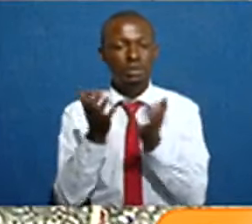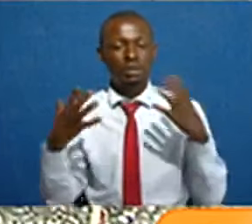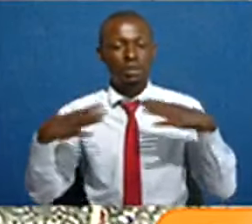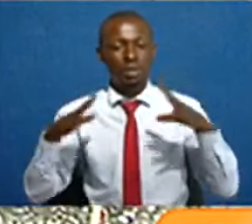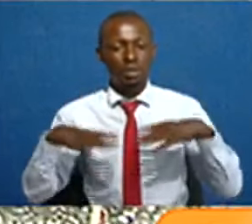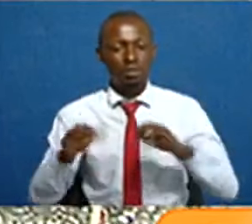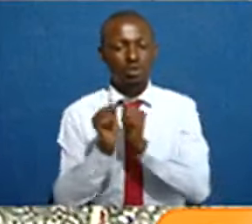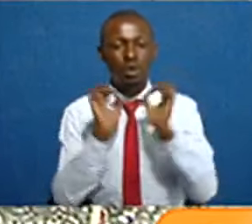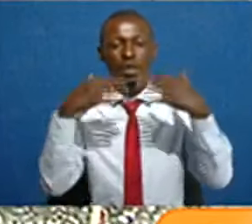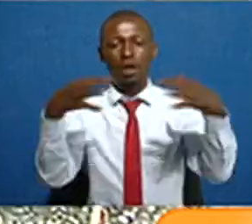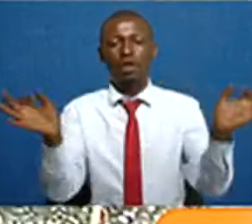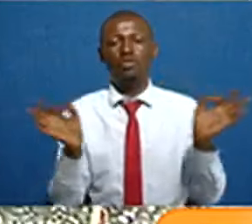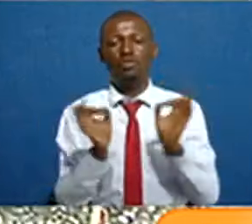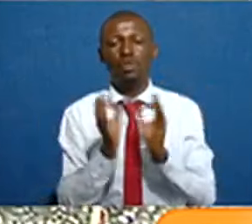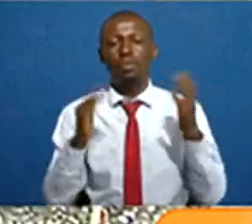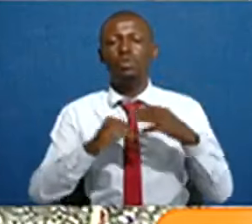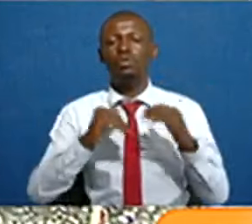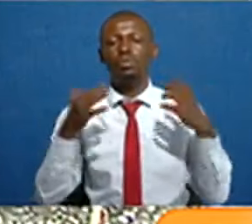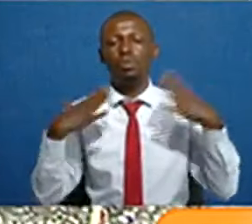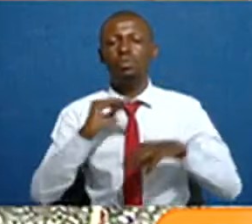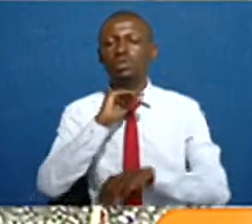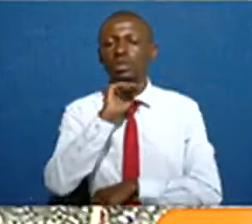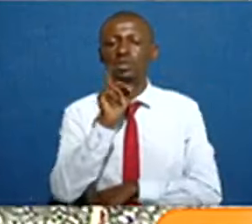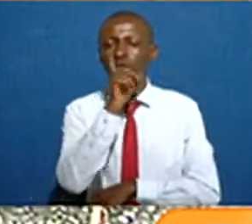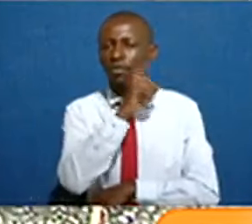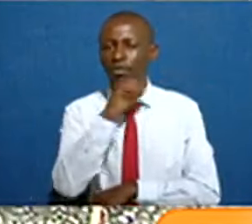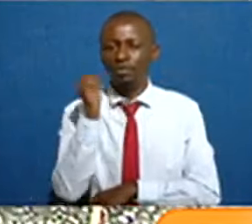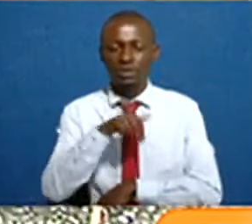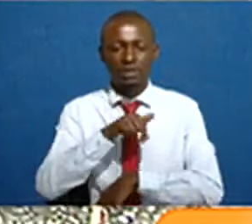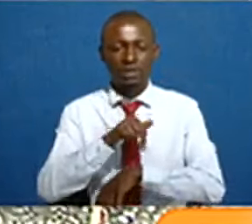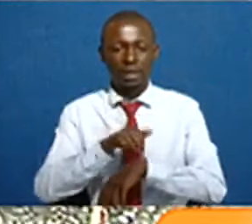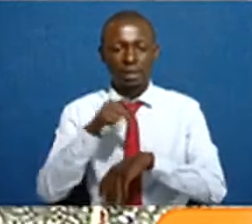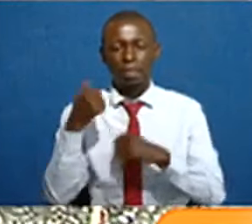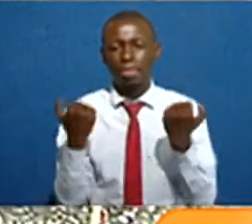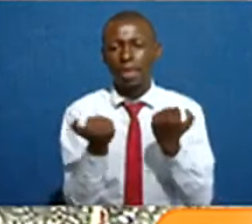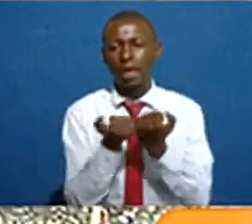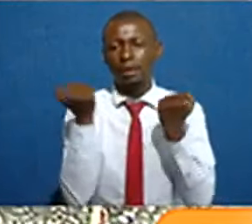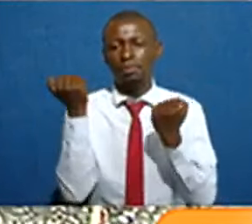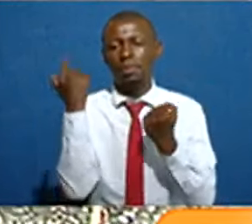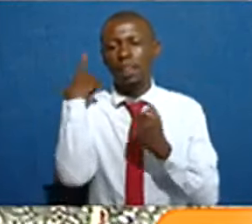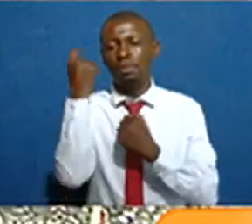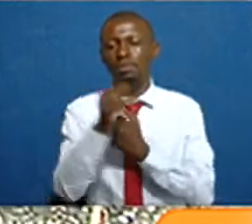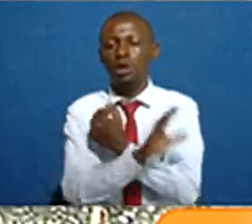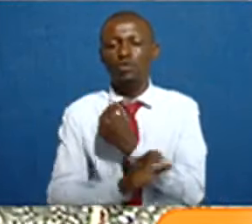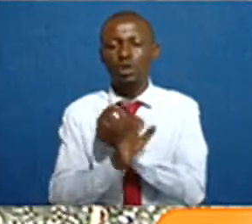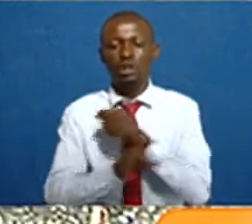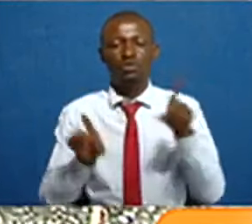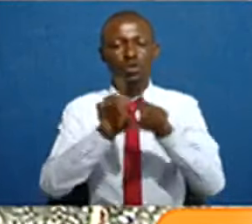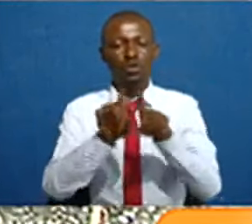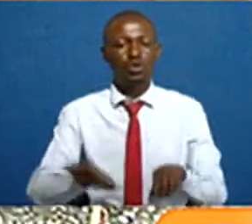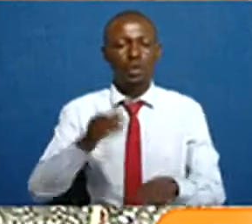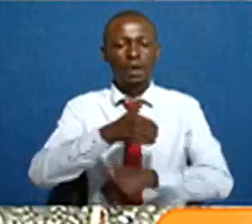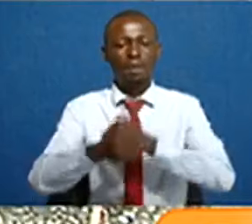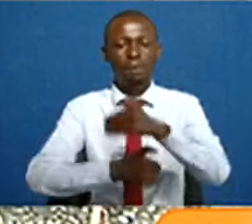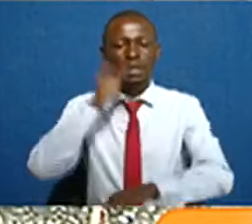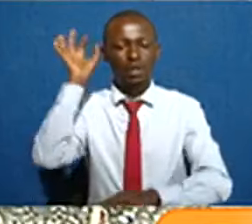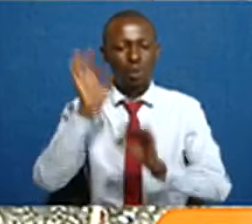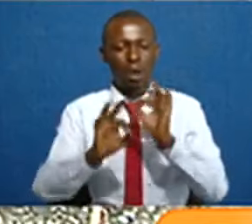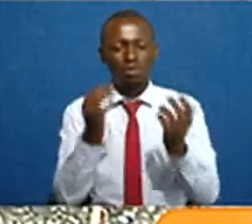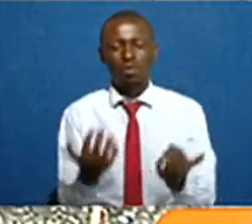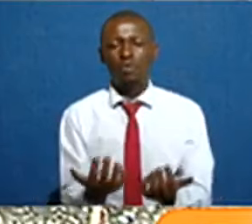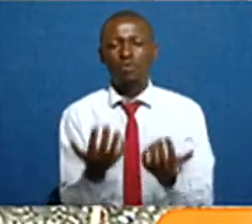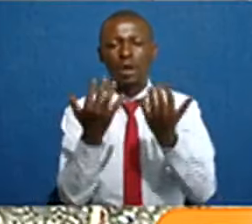the families of the victims who lost their lives during the recent looting and arson attacks on the complex. We get more from our